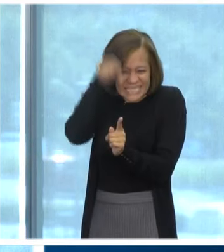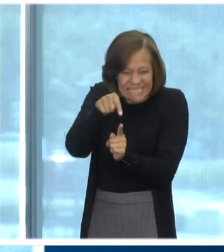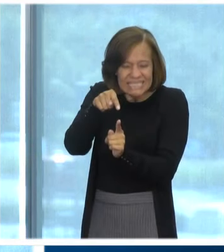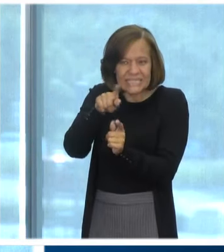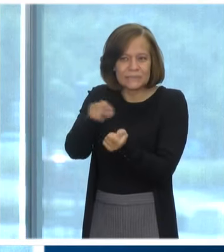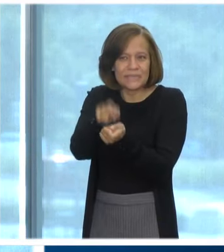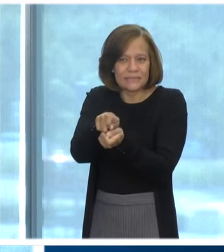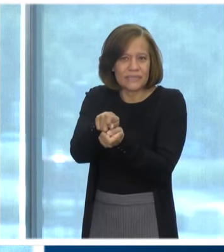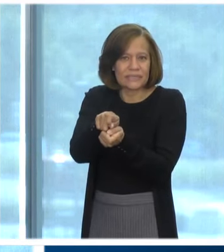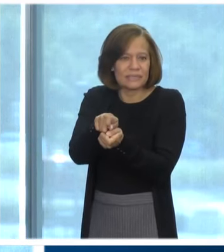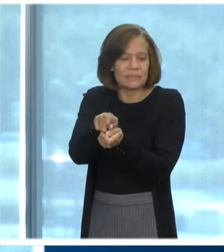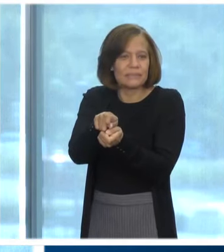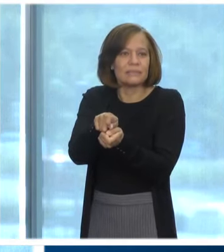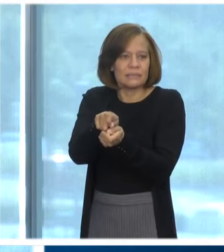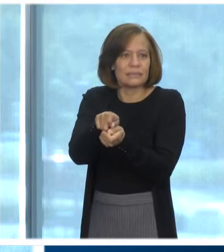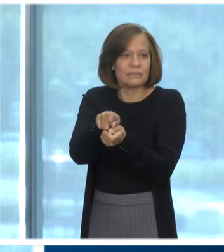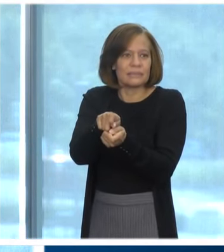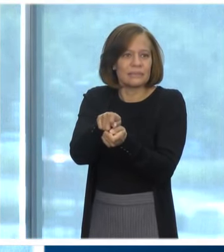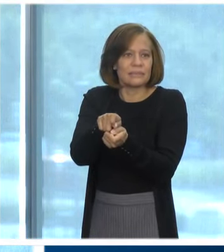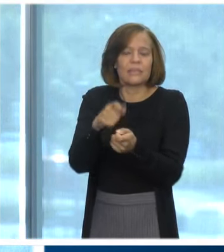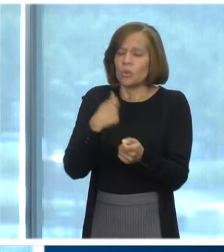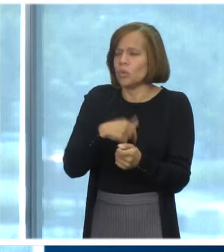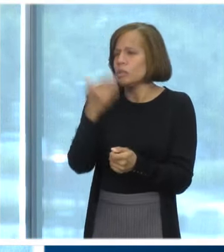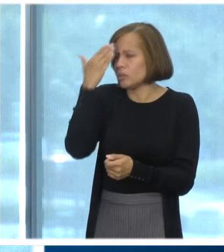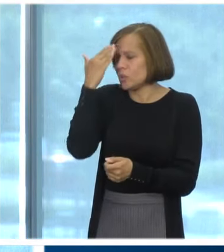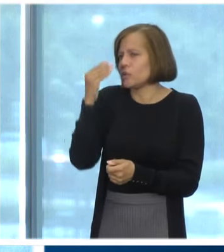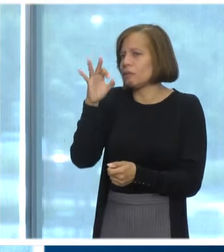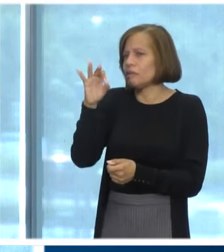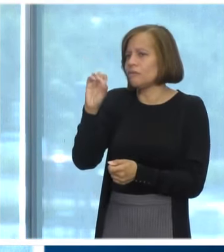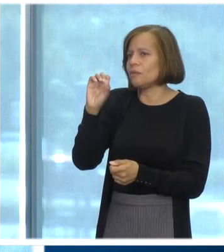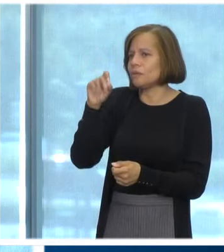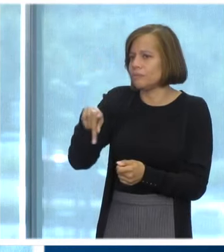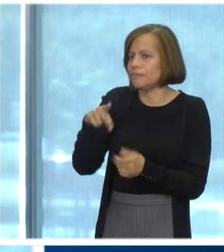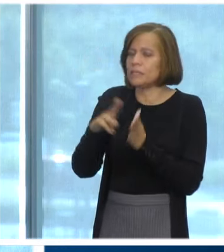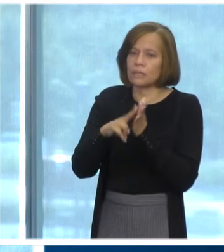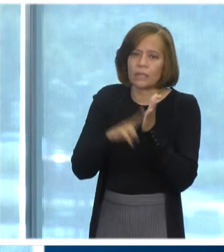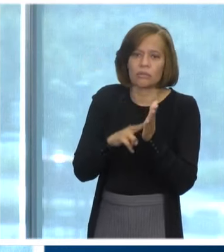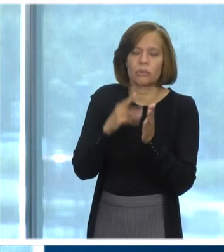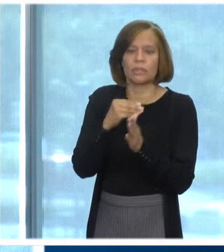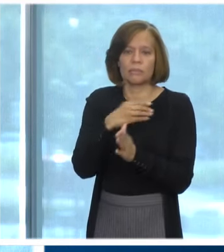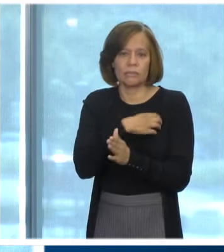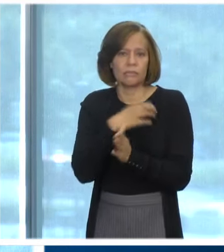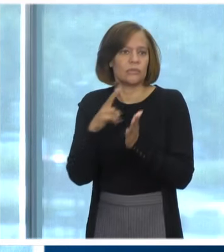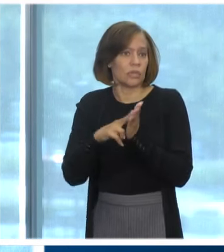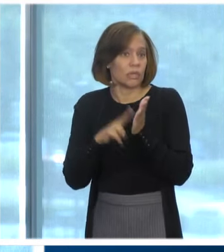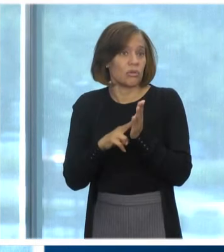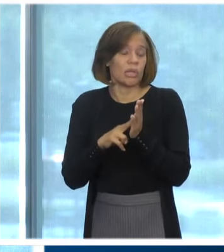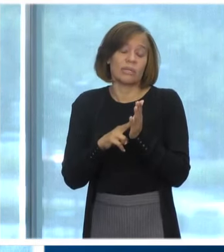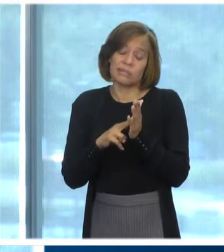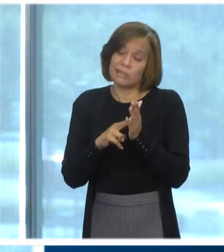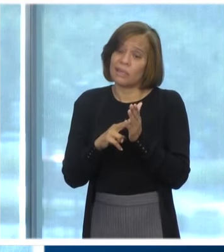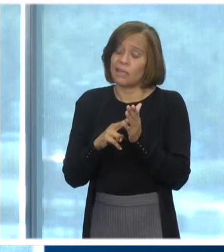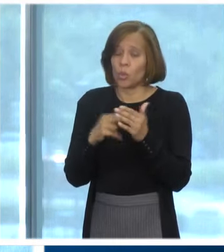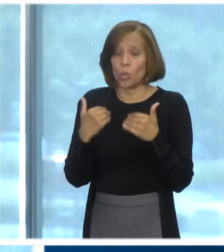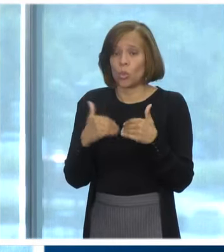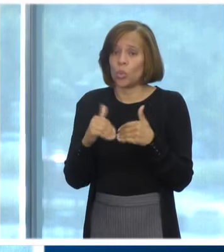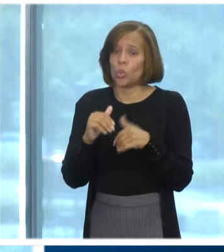We know that FOP contracts and police contracts can create problems and are creating problems for divisions